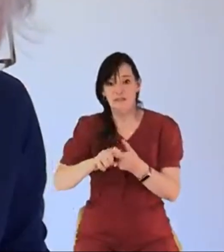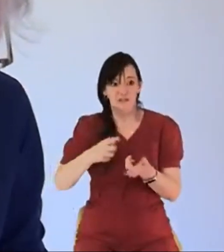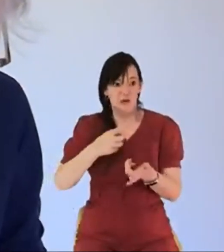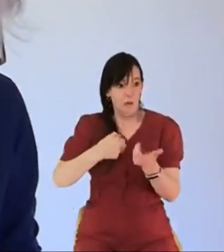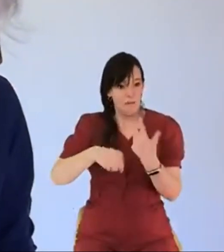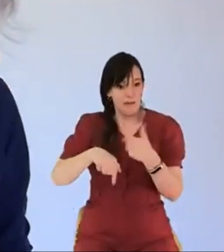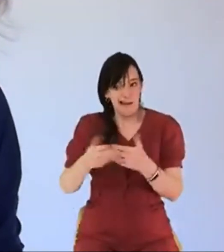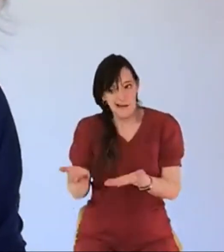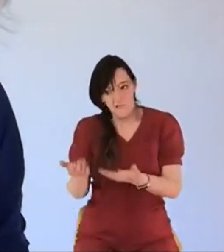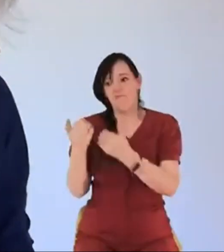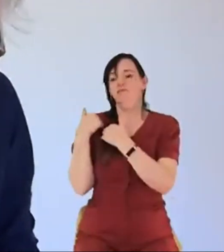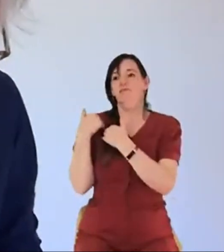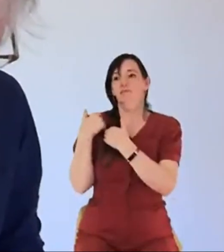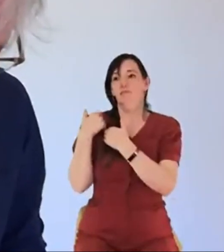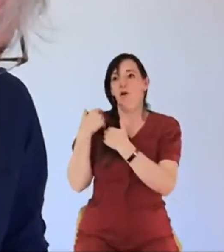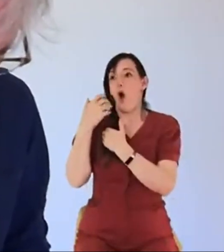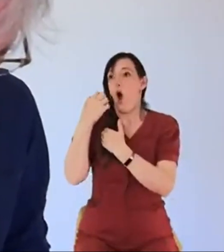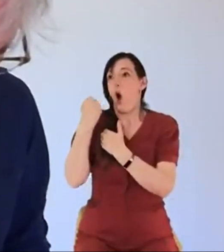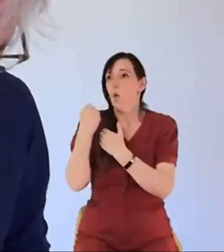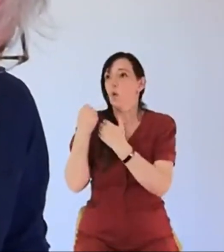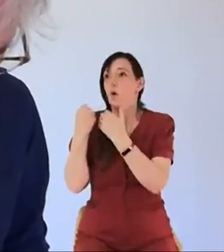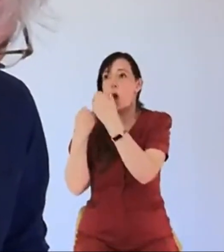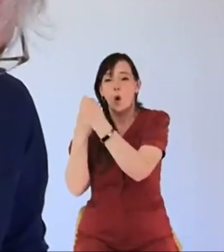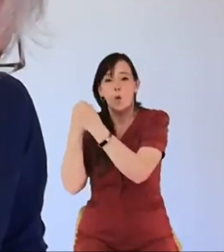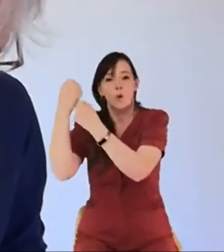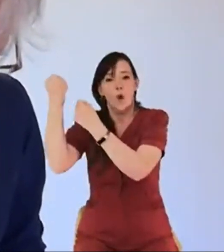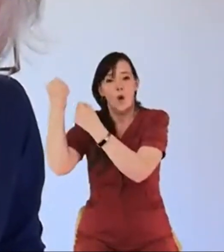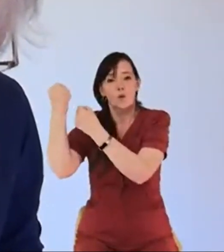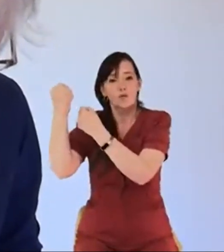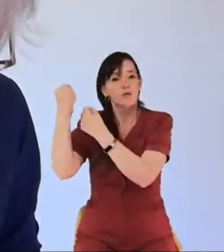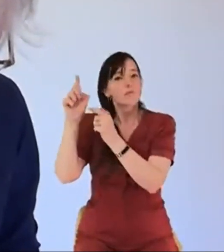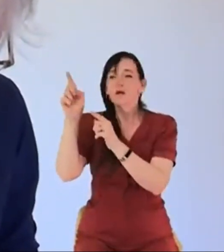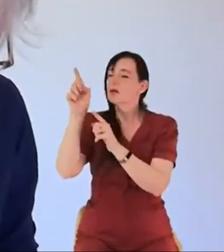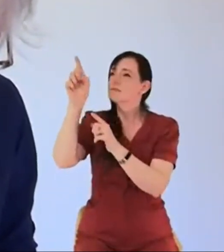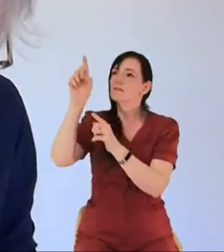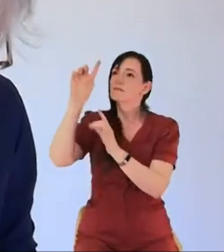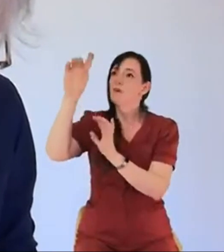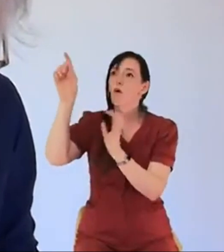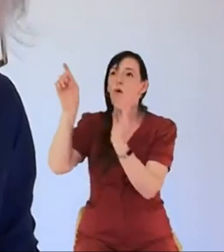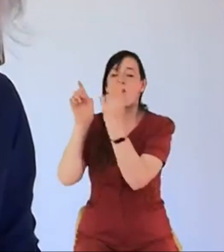keeping hold of you but but your keeping hold of us